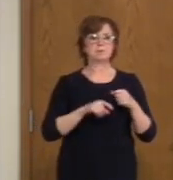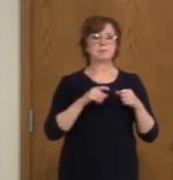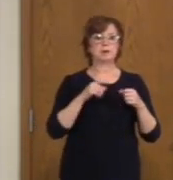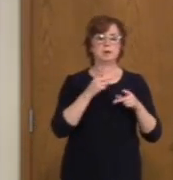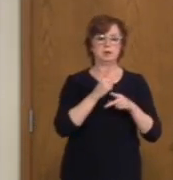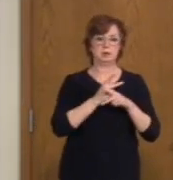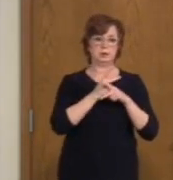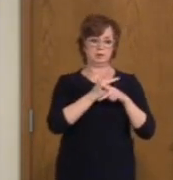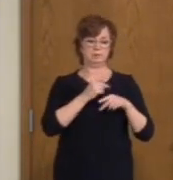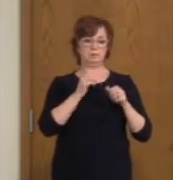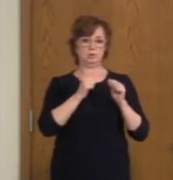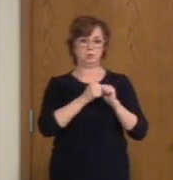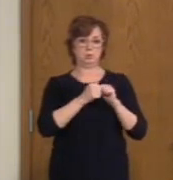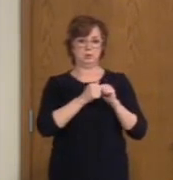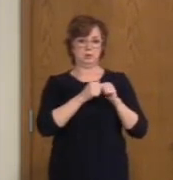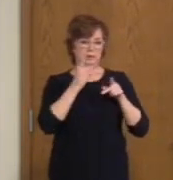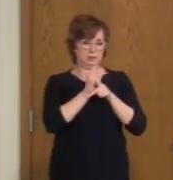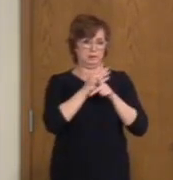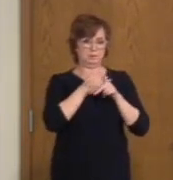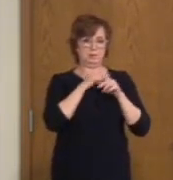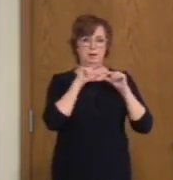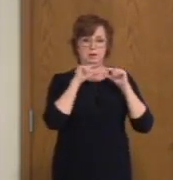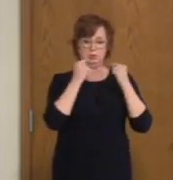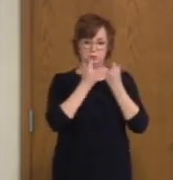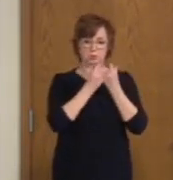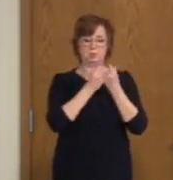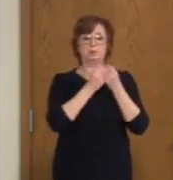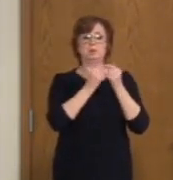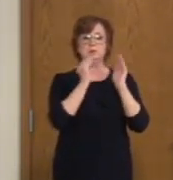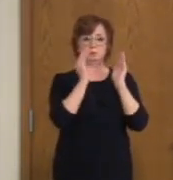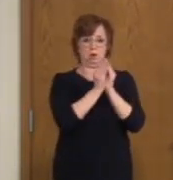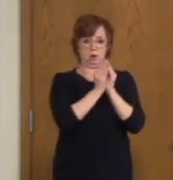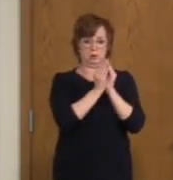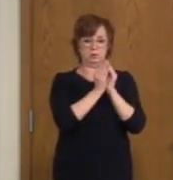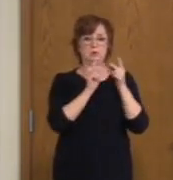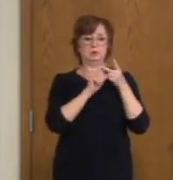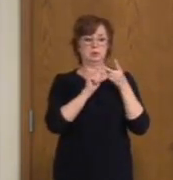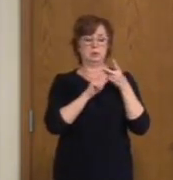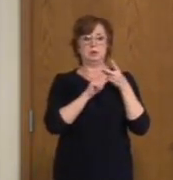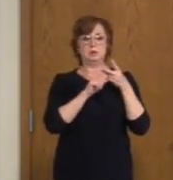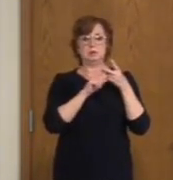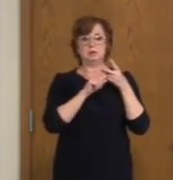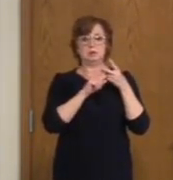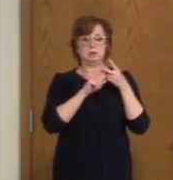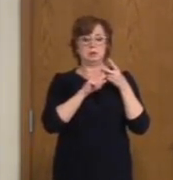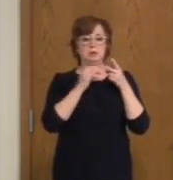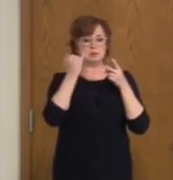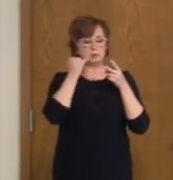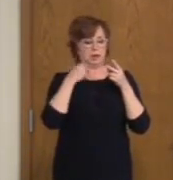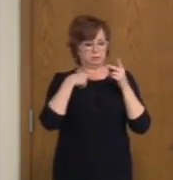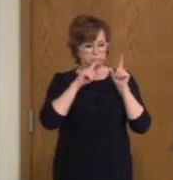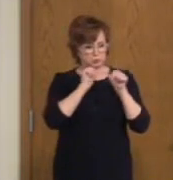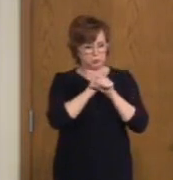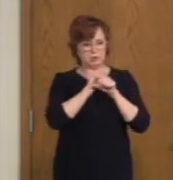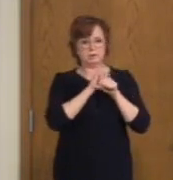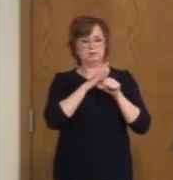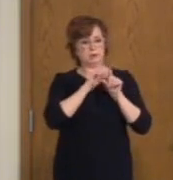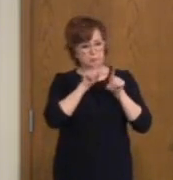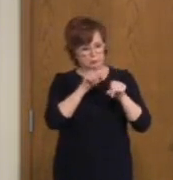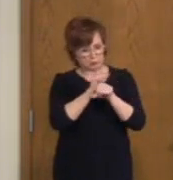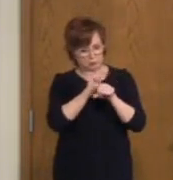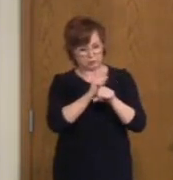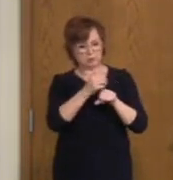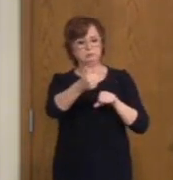when out and about and at work. If we have to work outside the house to keep our numbers low, especially in Regina, Moose Jaw, other